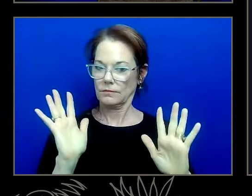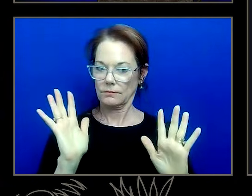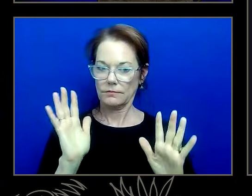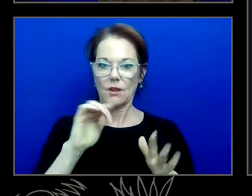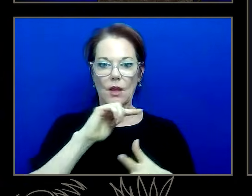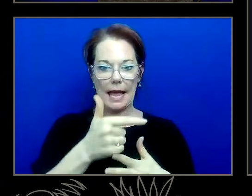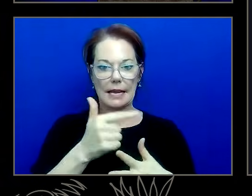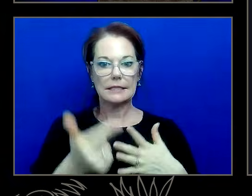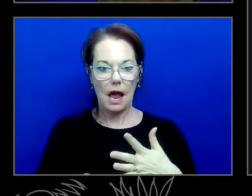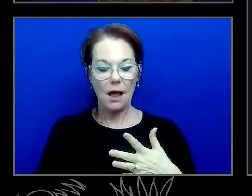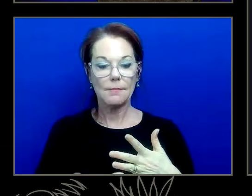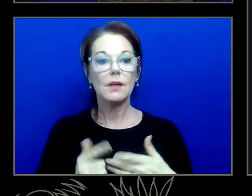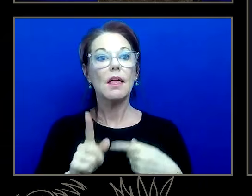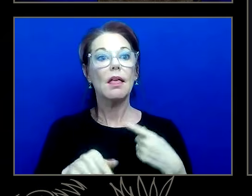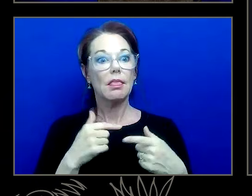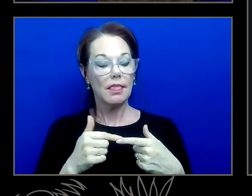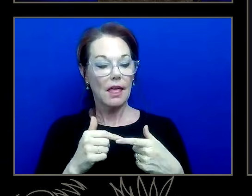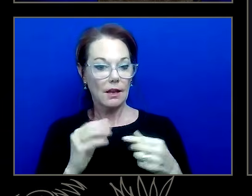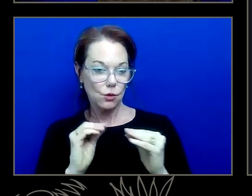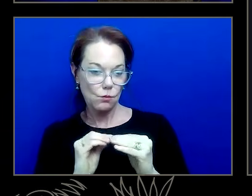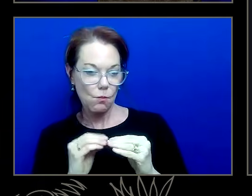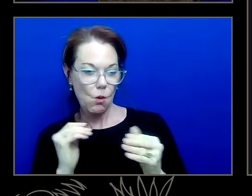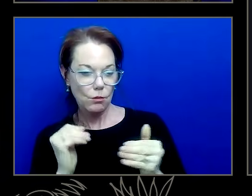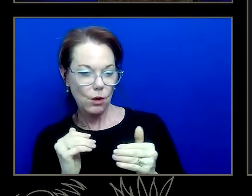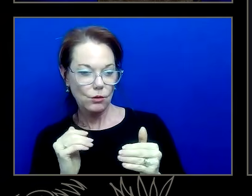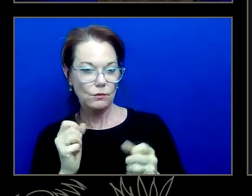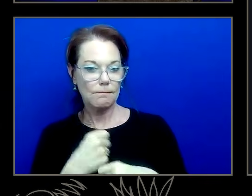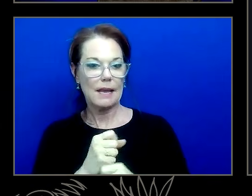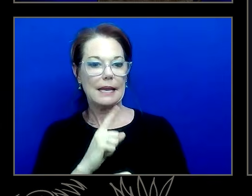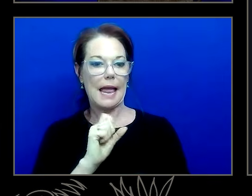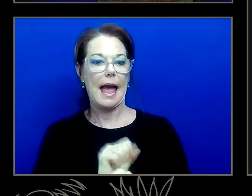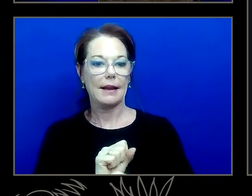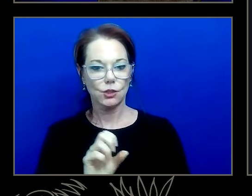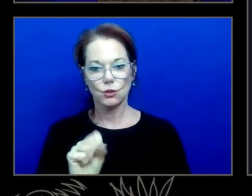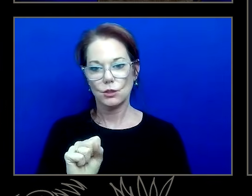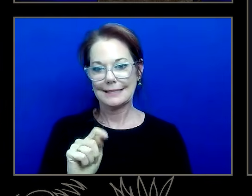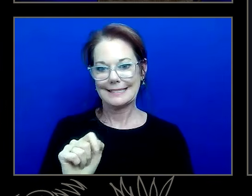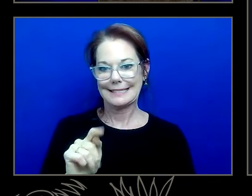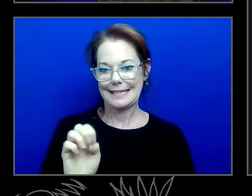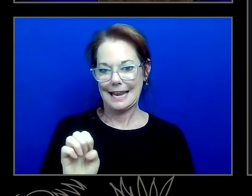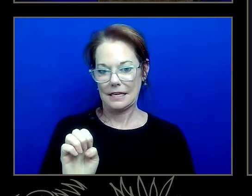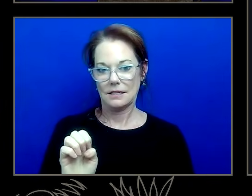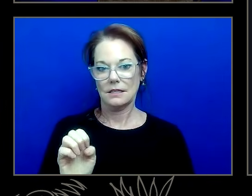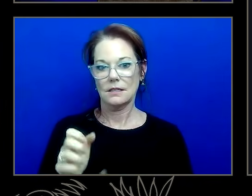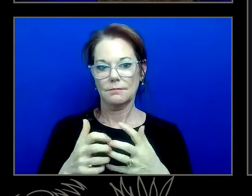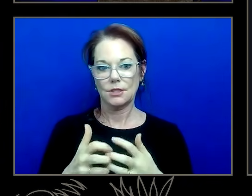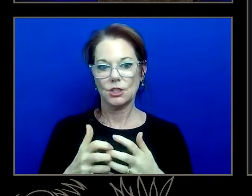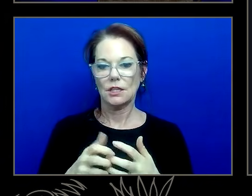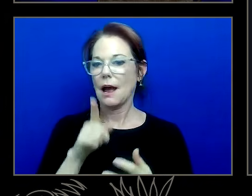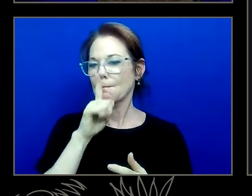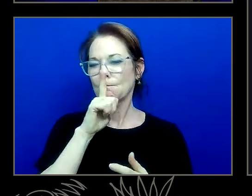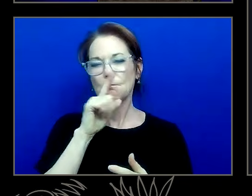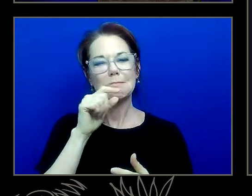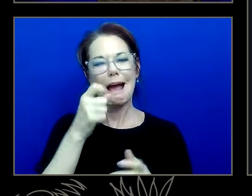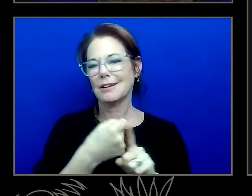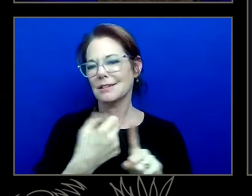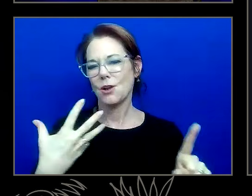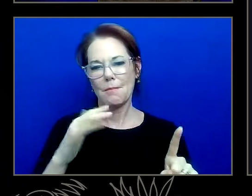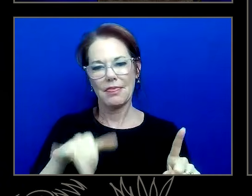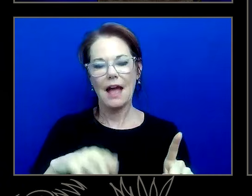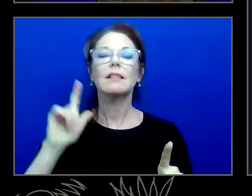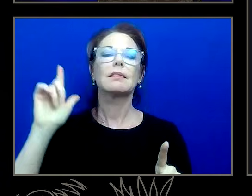step closer to making an actual state machine, which I'm not going to talk about at this talk. Save that for another talk. But going further than